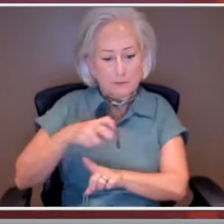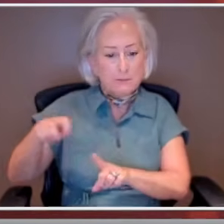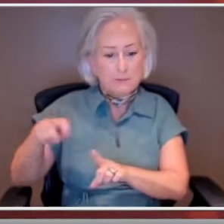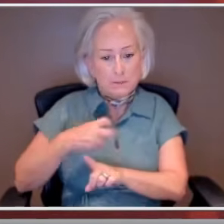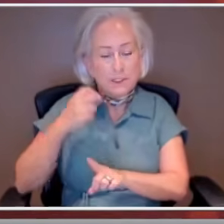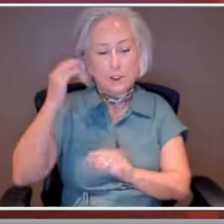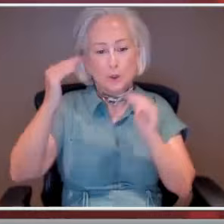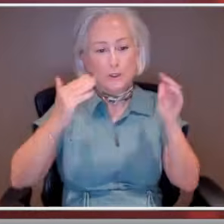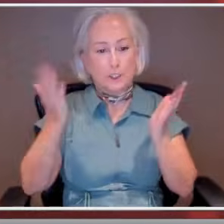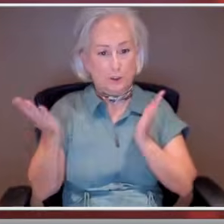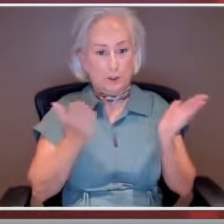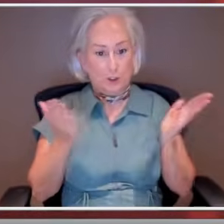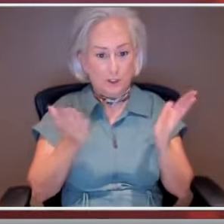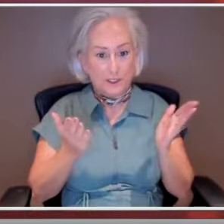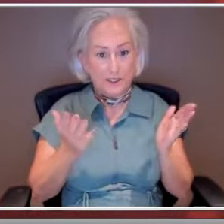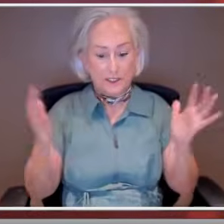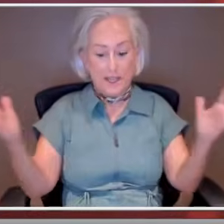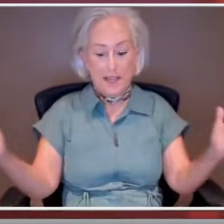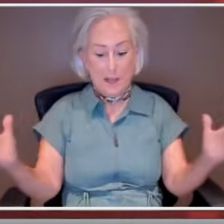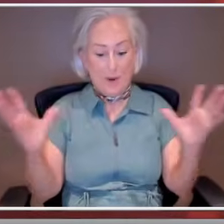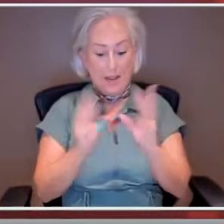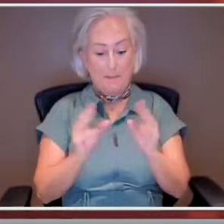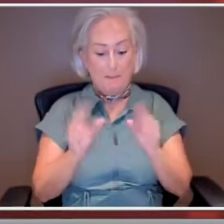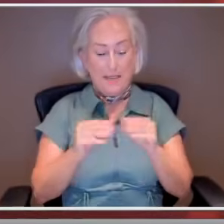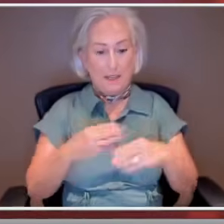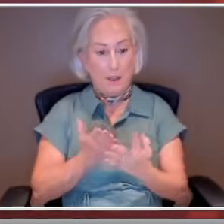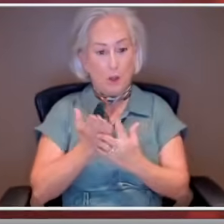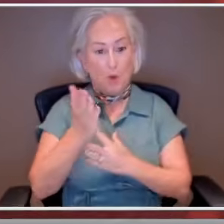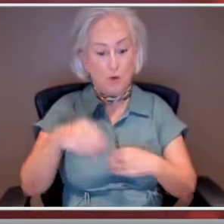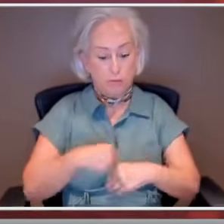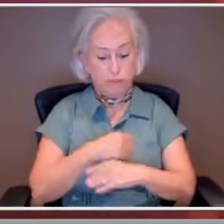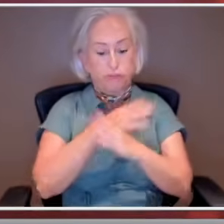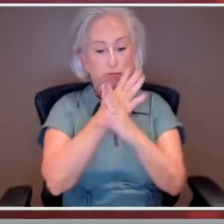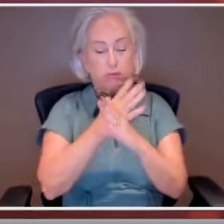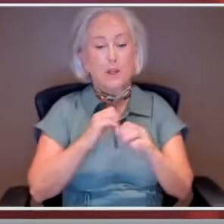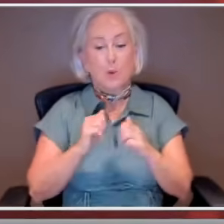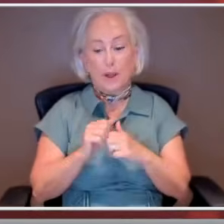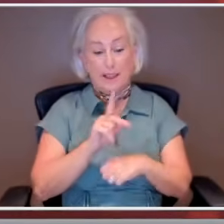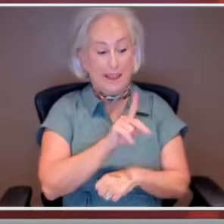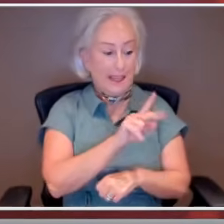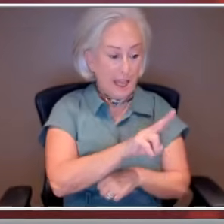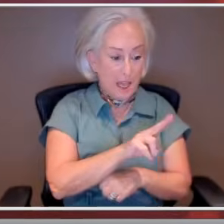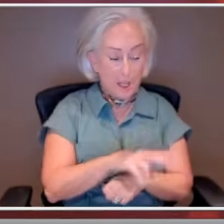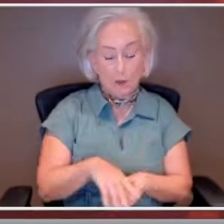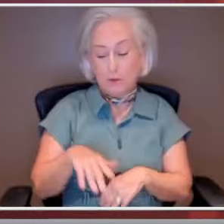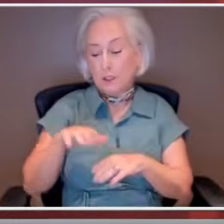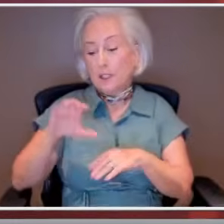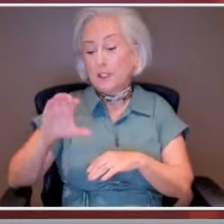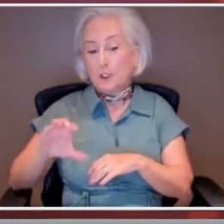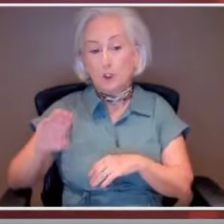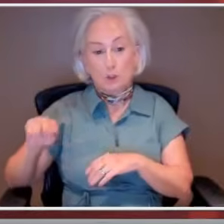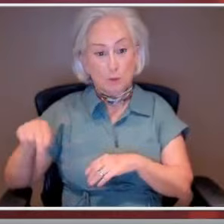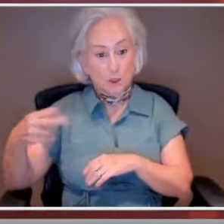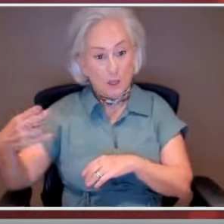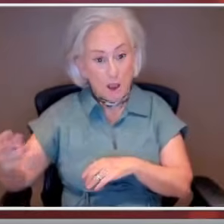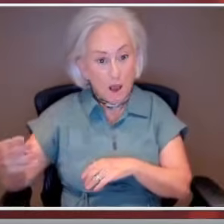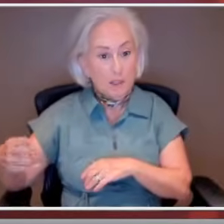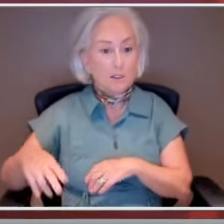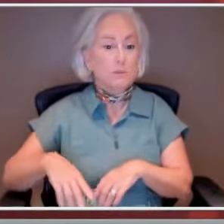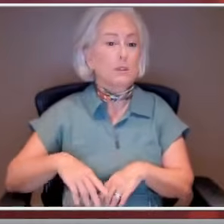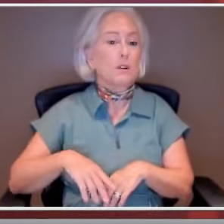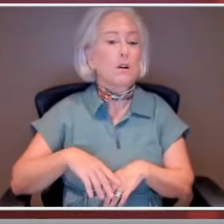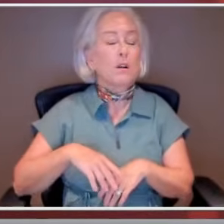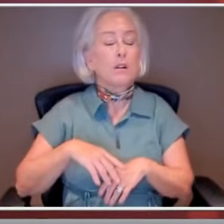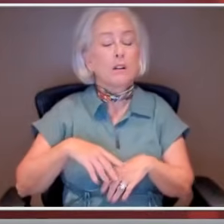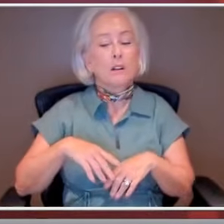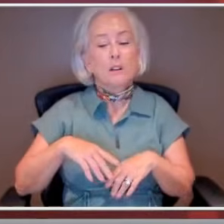folks, KU folks, the patient and family, and go through everything with a fine-tooth comb and a lot of detail. And then we on the KU side welcome